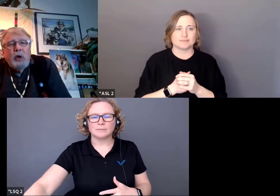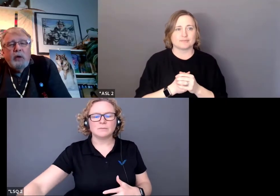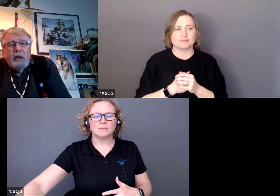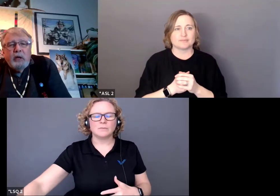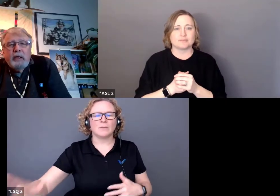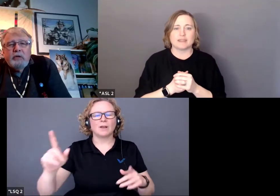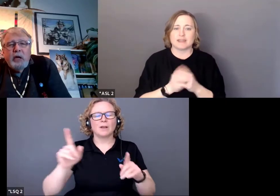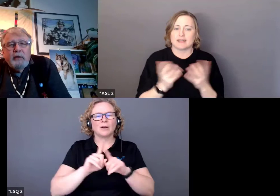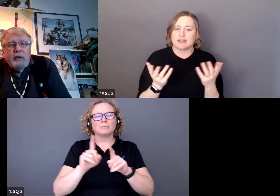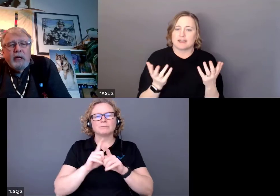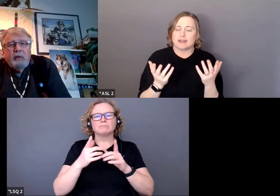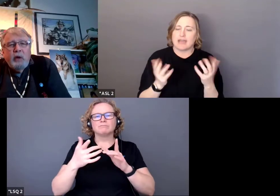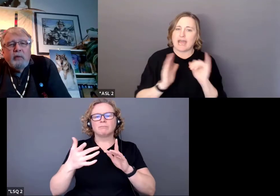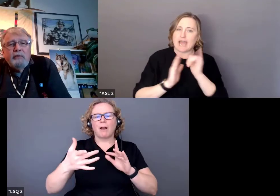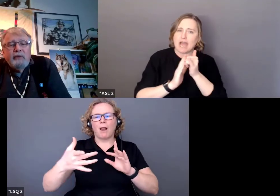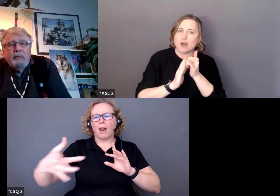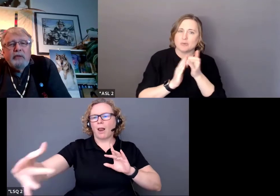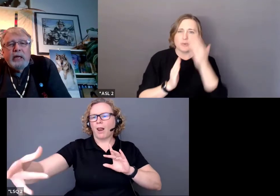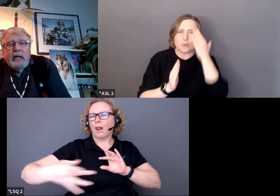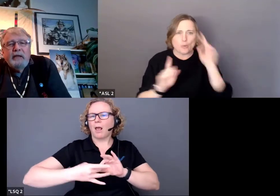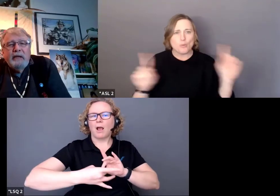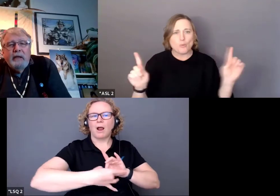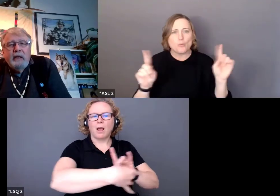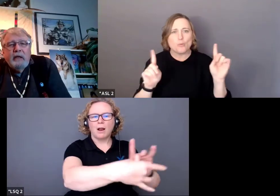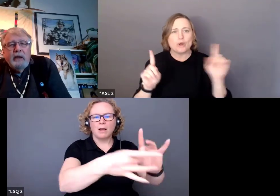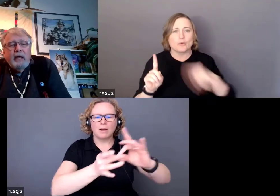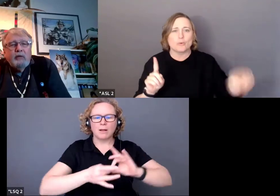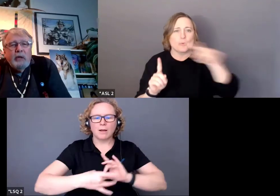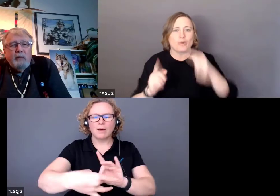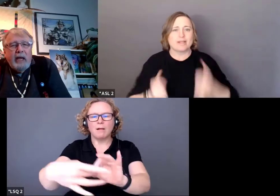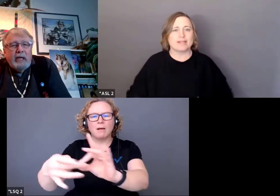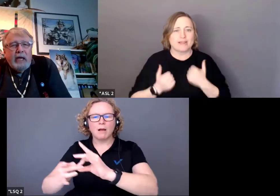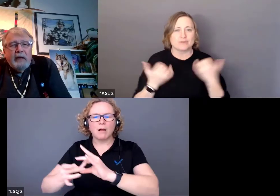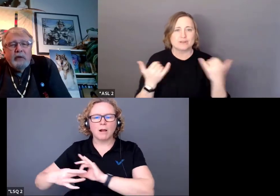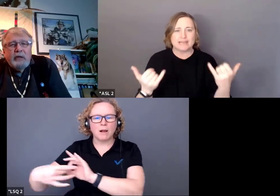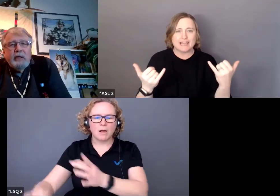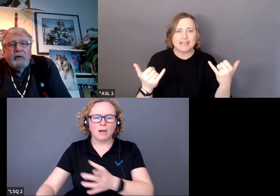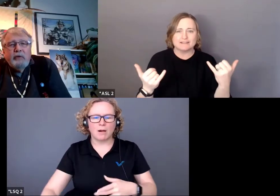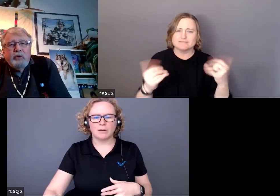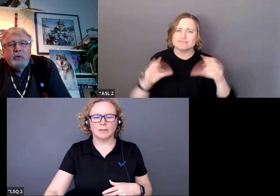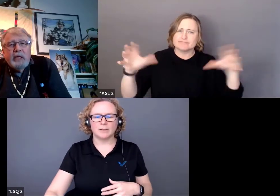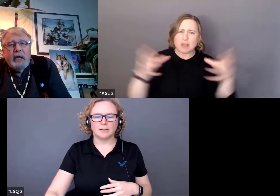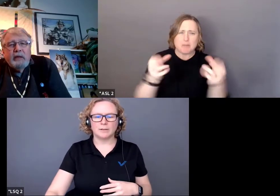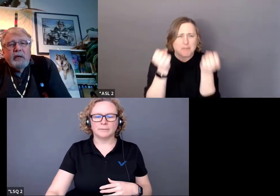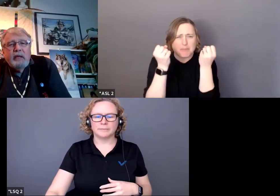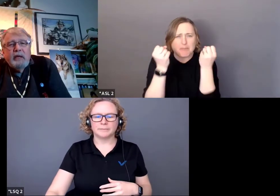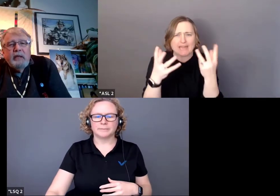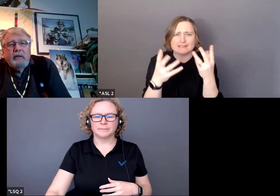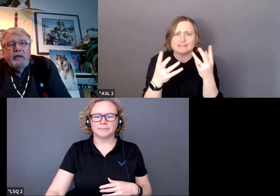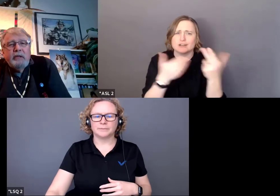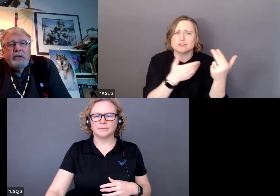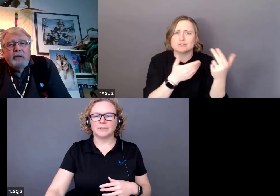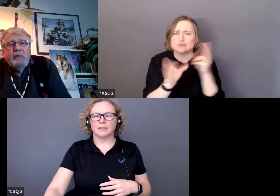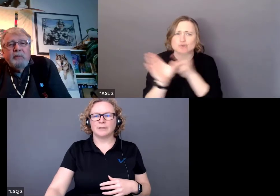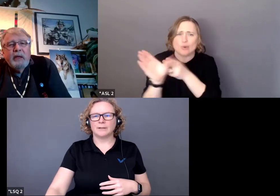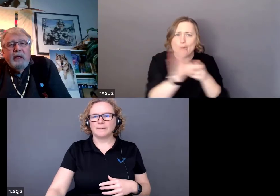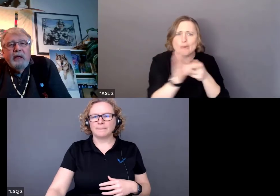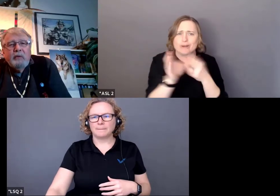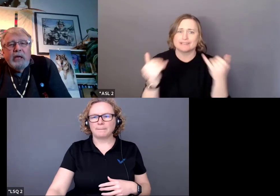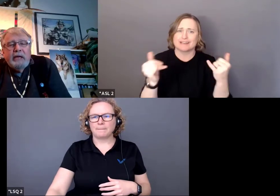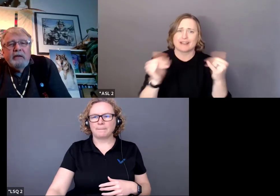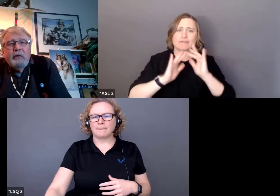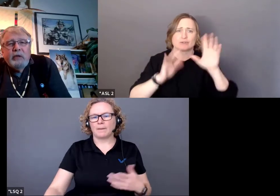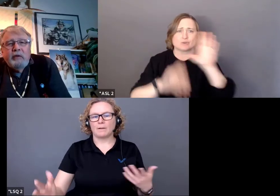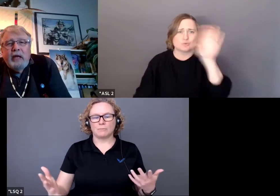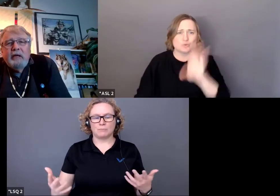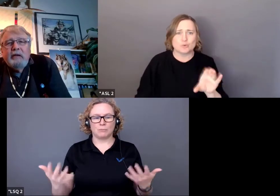ways of knowing each other and where we're from today, as we are many gathered in a virtual gathering in these teachings.